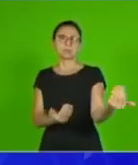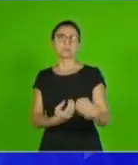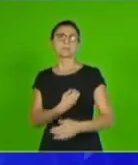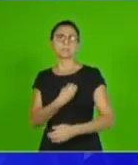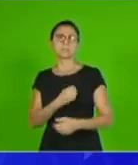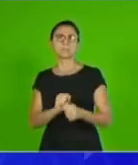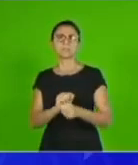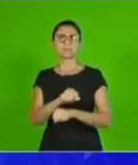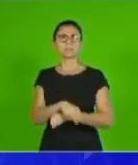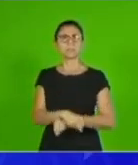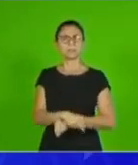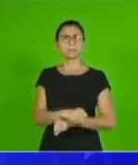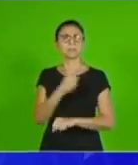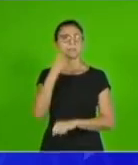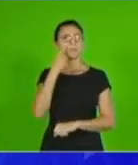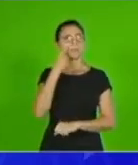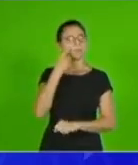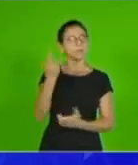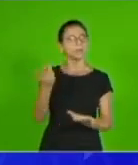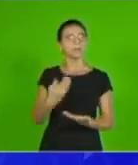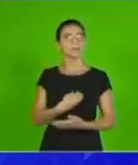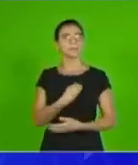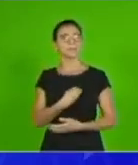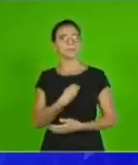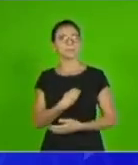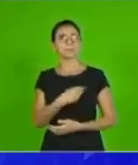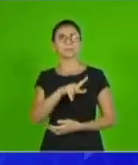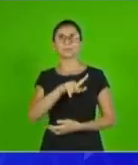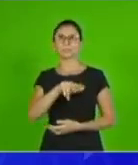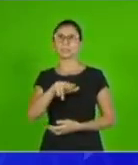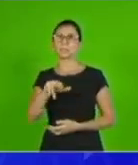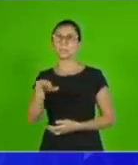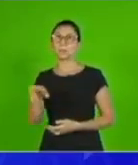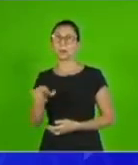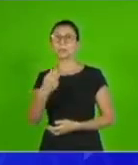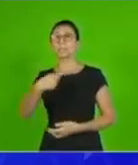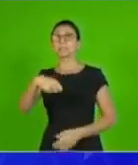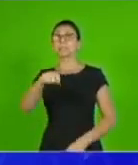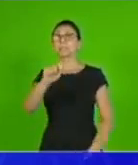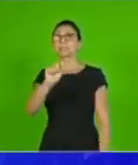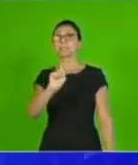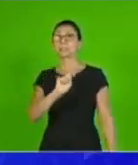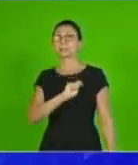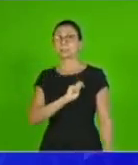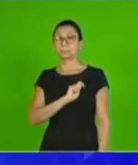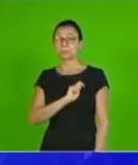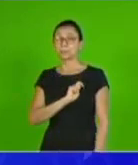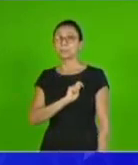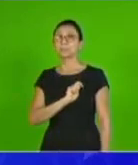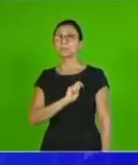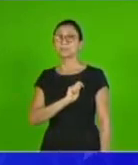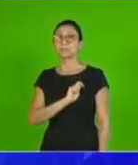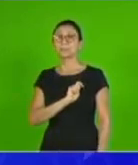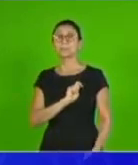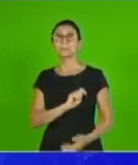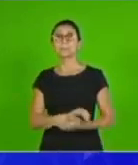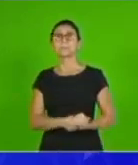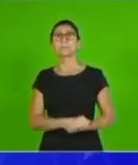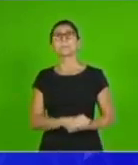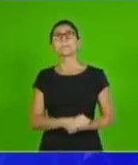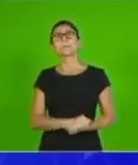And in Spain, they also participated in the seminar with us. They watched